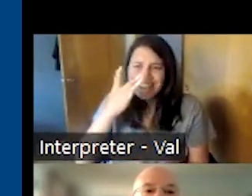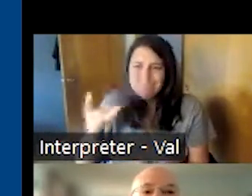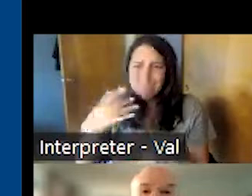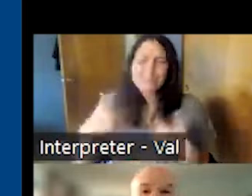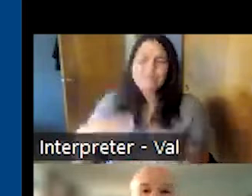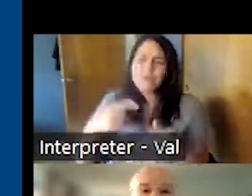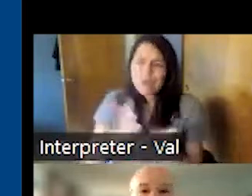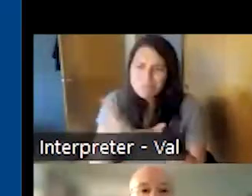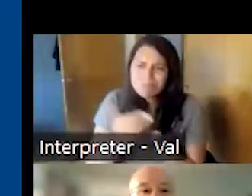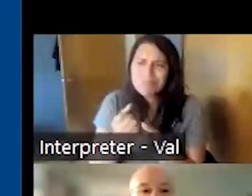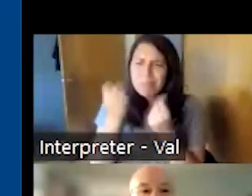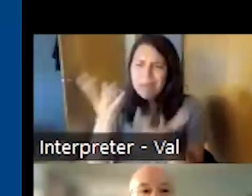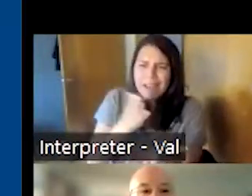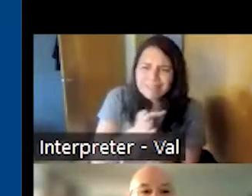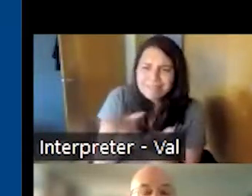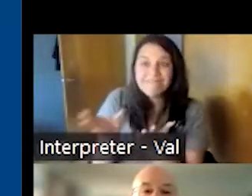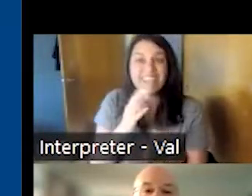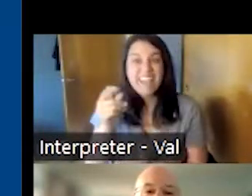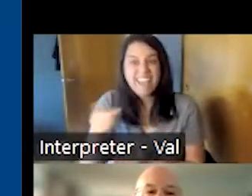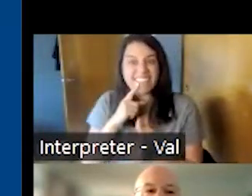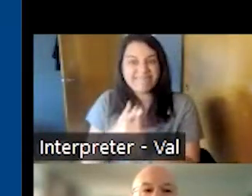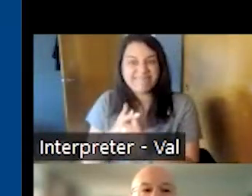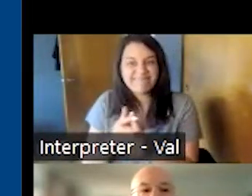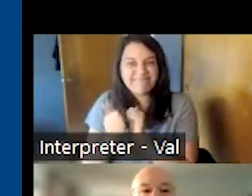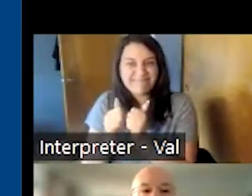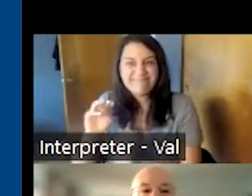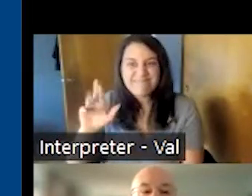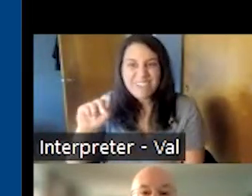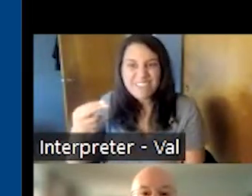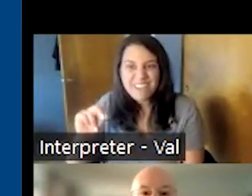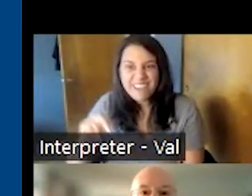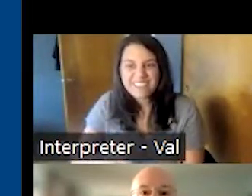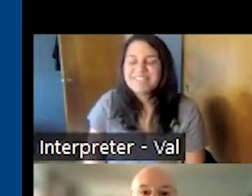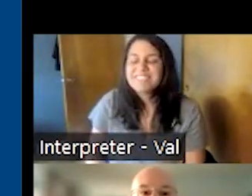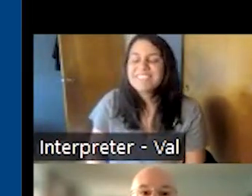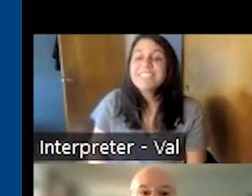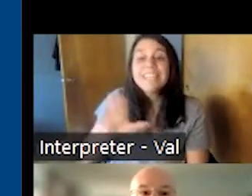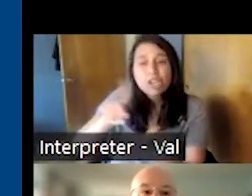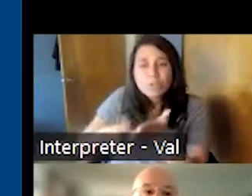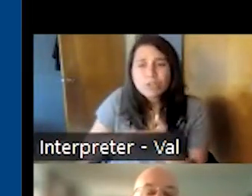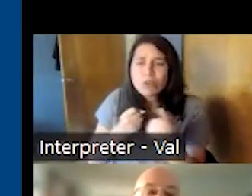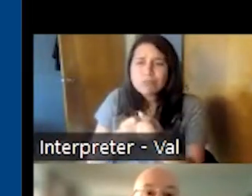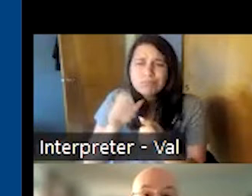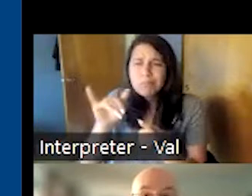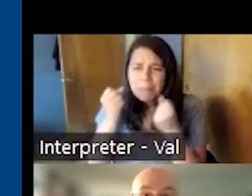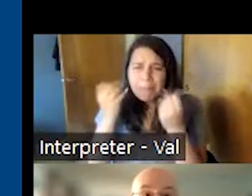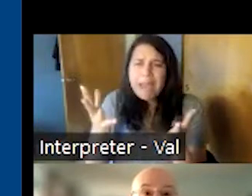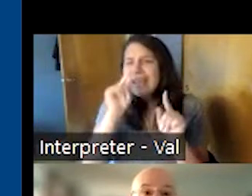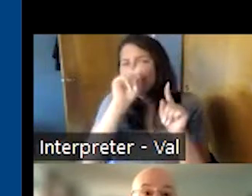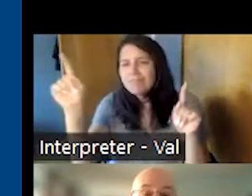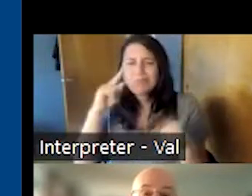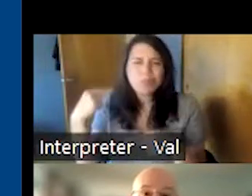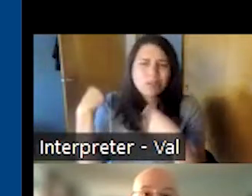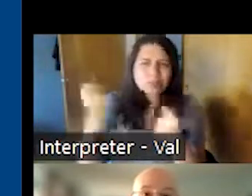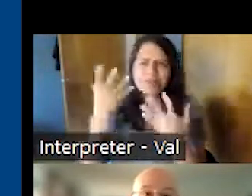a marathon runner as well. Kim's research has been supported by a number of places for many years, including